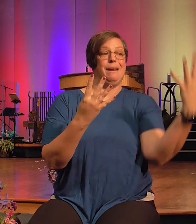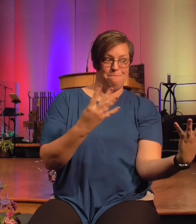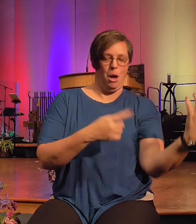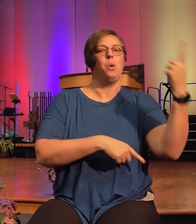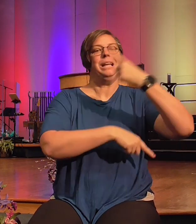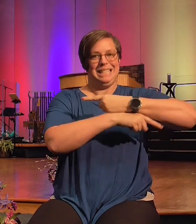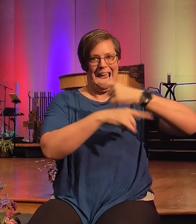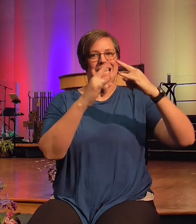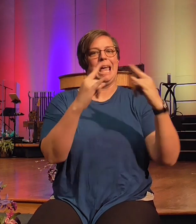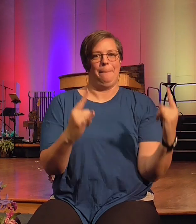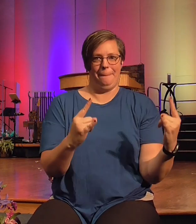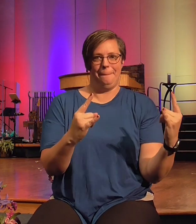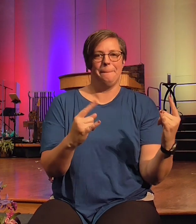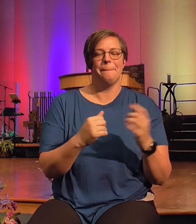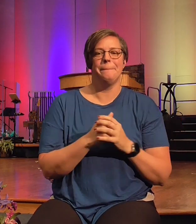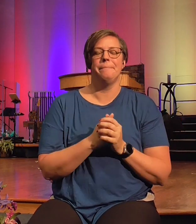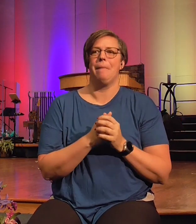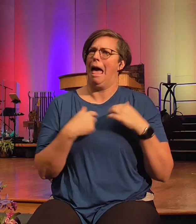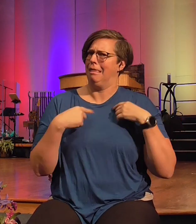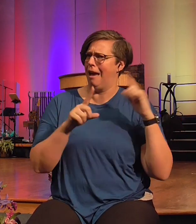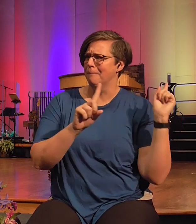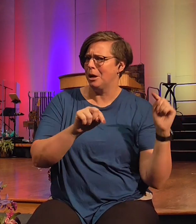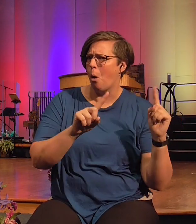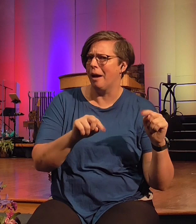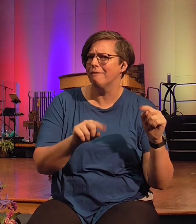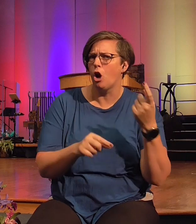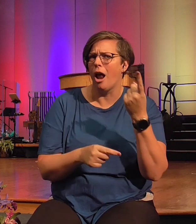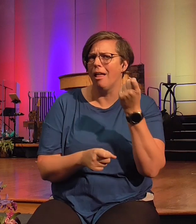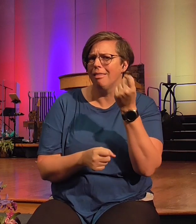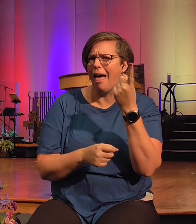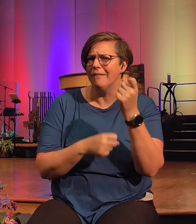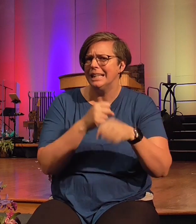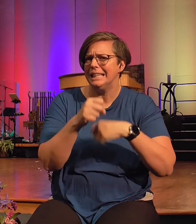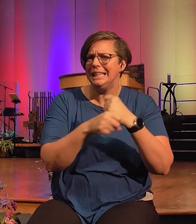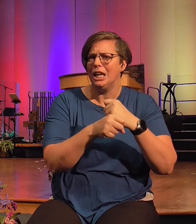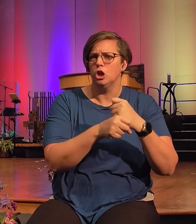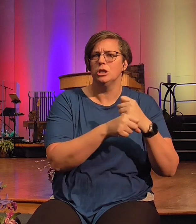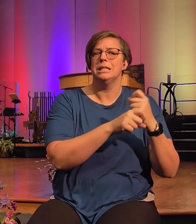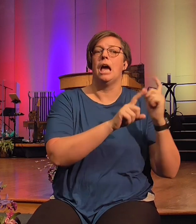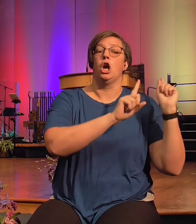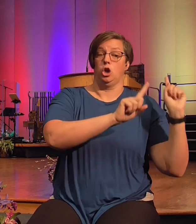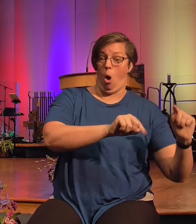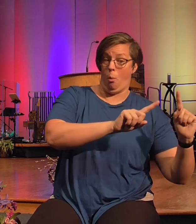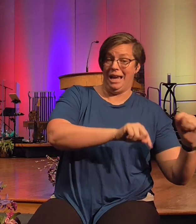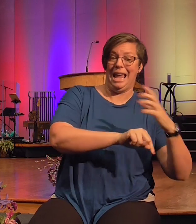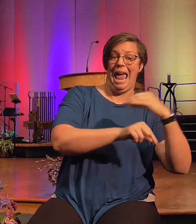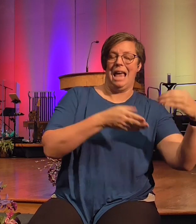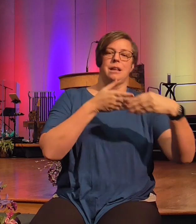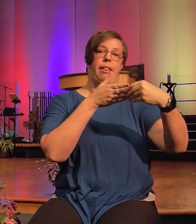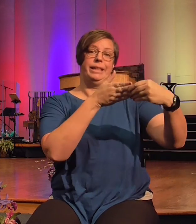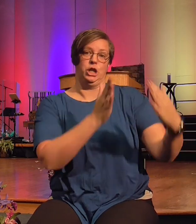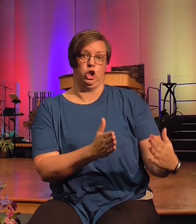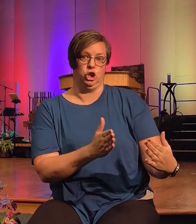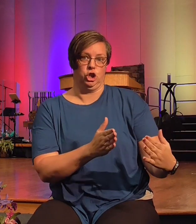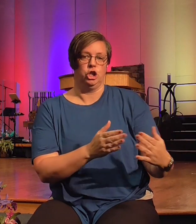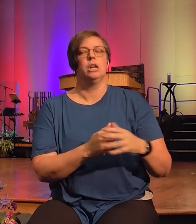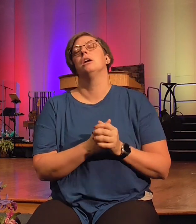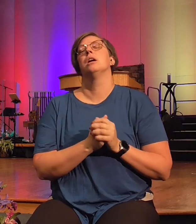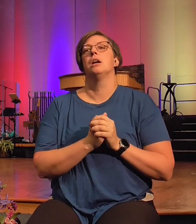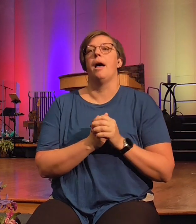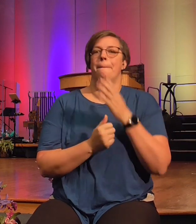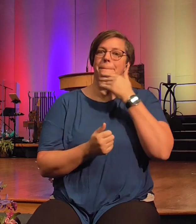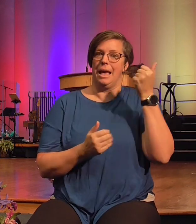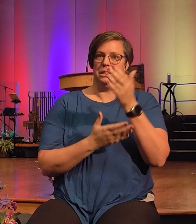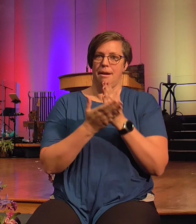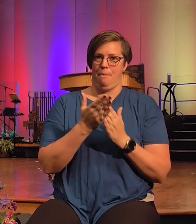I've been doing it for like 11 years now as a camper and a leader. And the best part about Rainbow